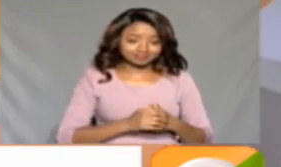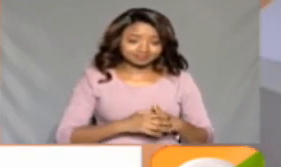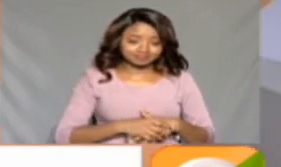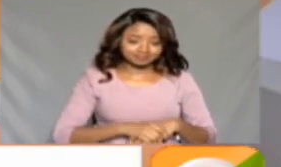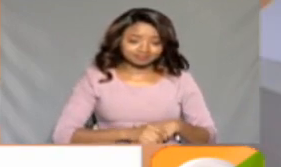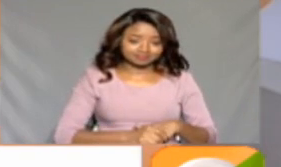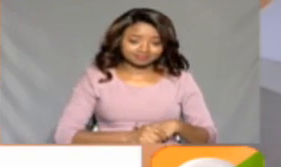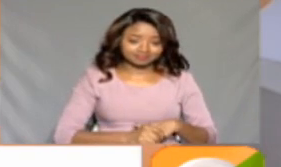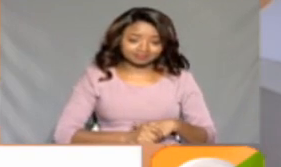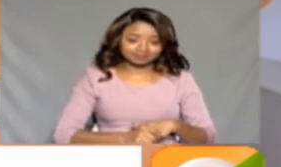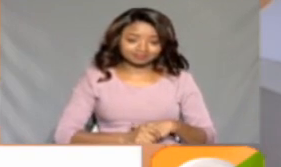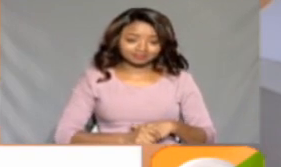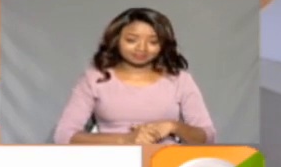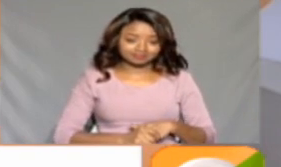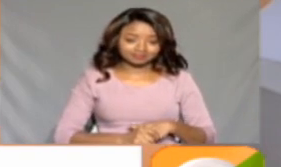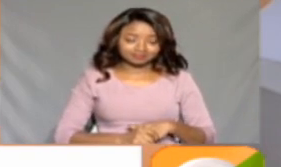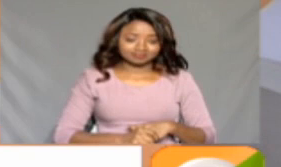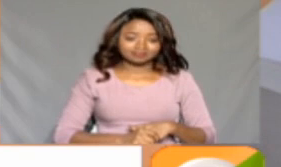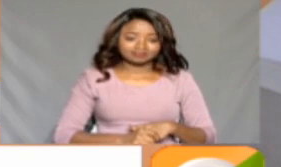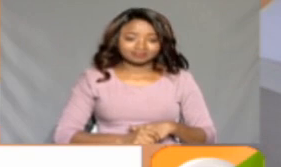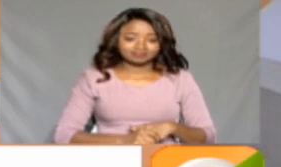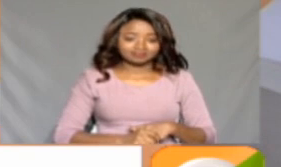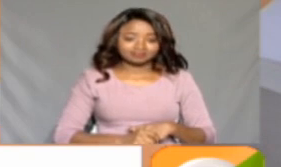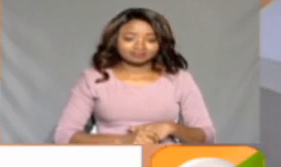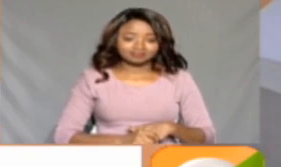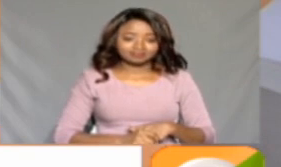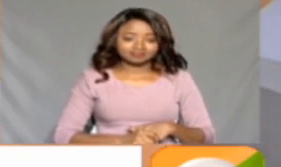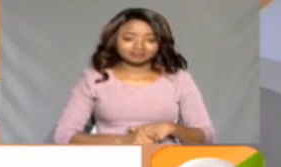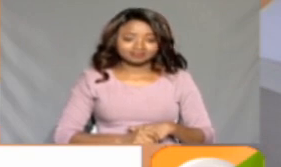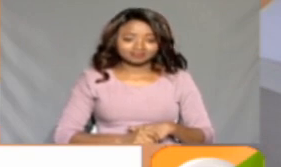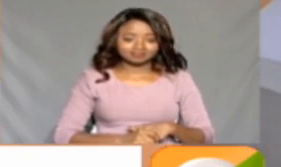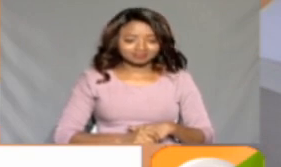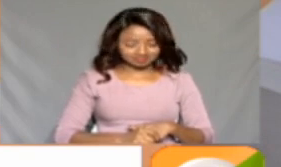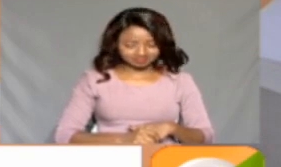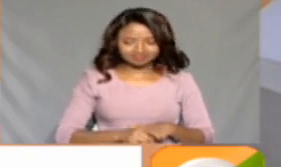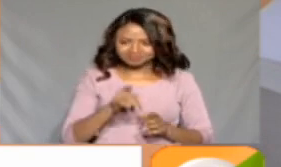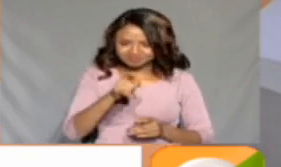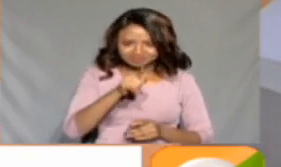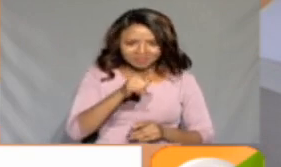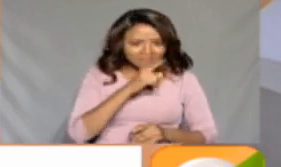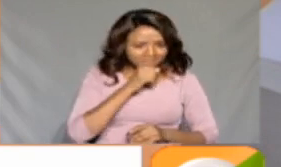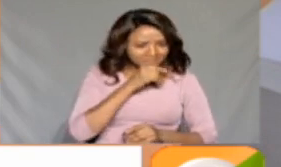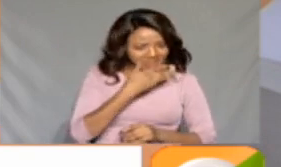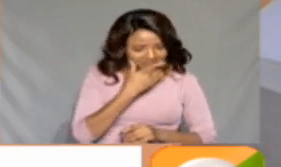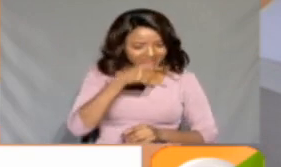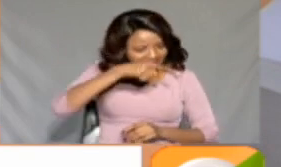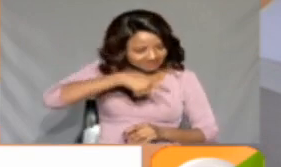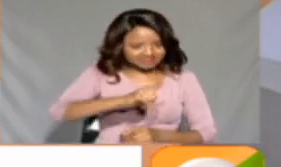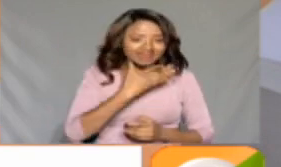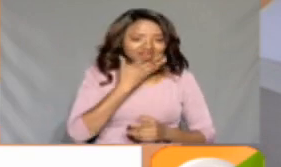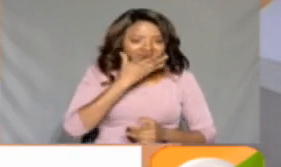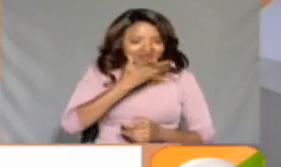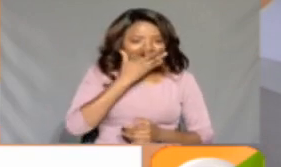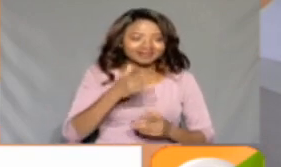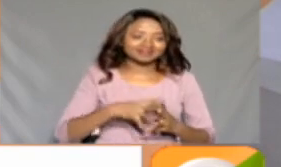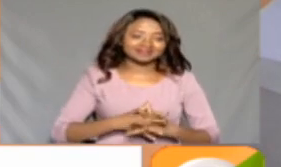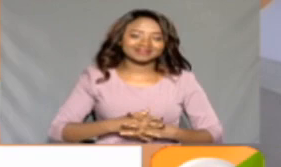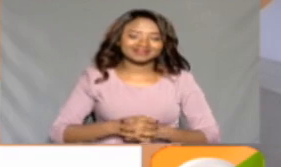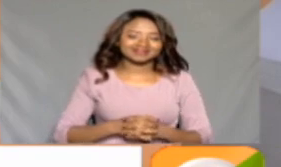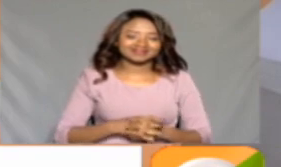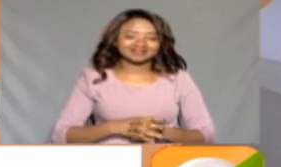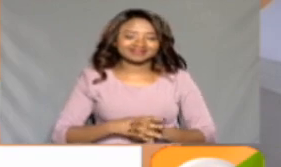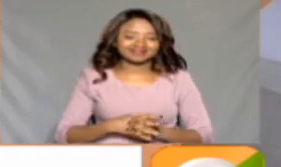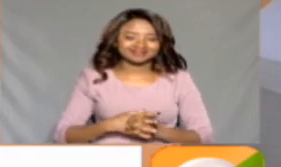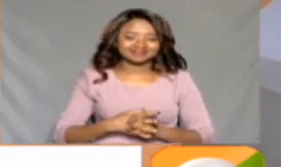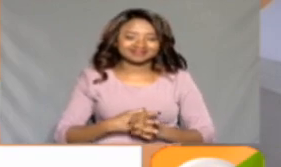Is that Senator Murkomen? Yes. He's the best person to be asked that question. I didn't expect you to answer me that question.